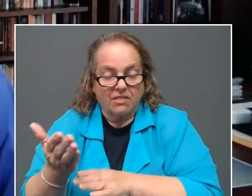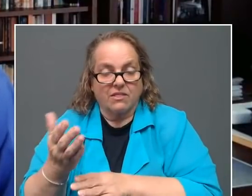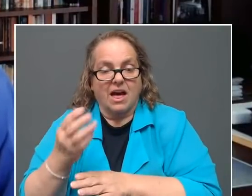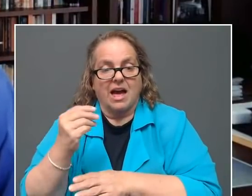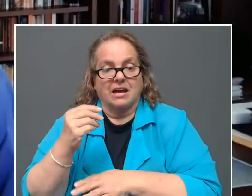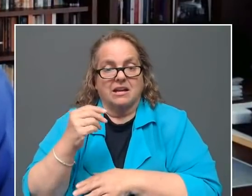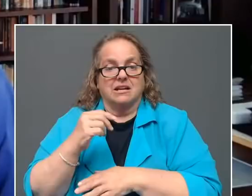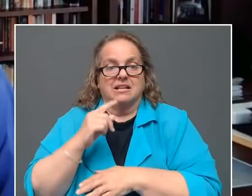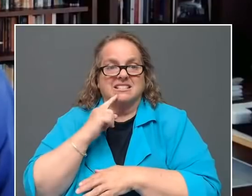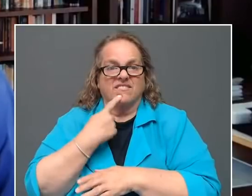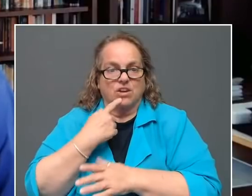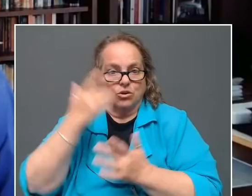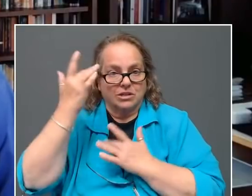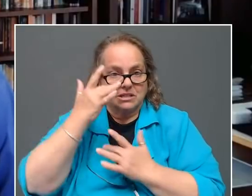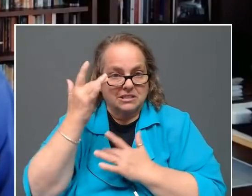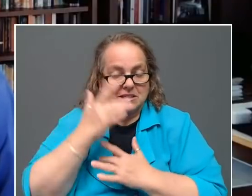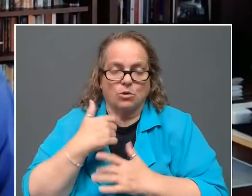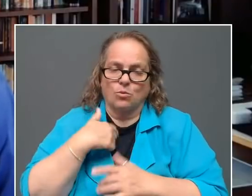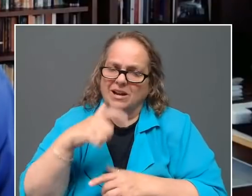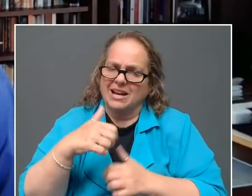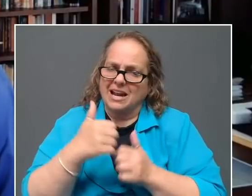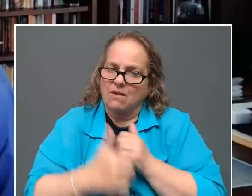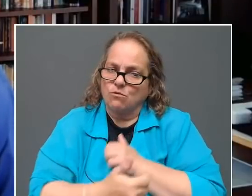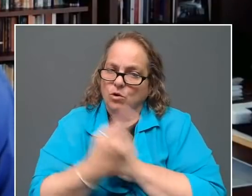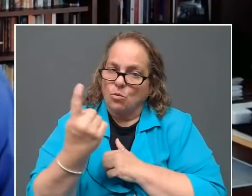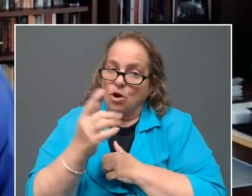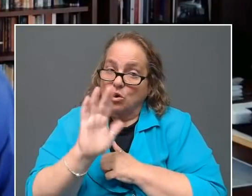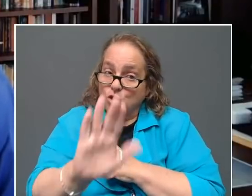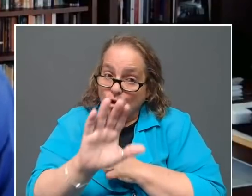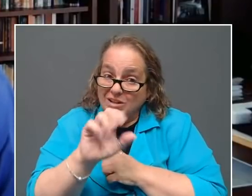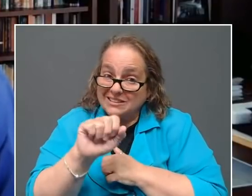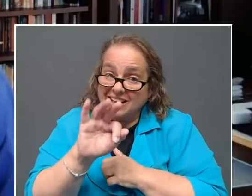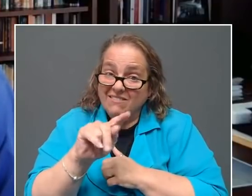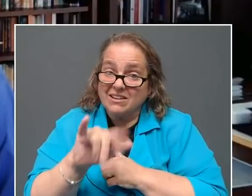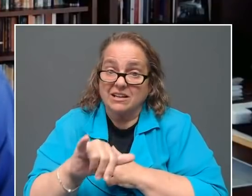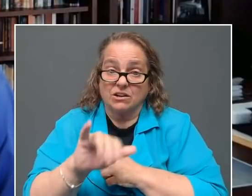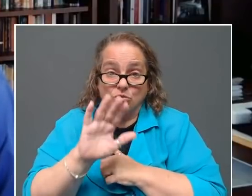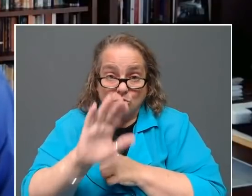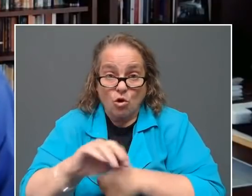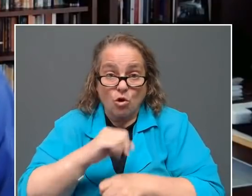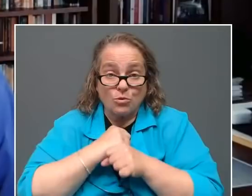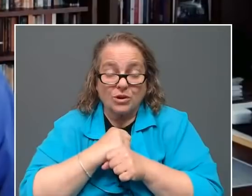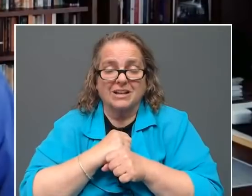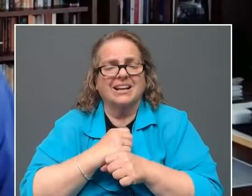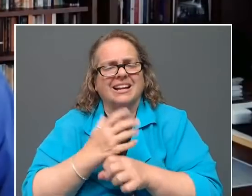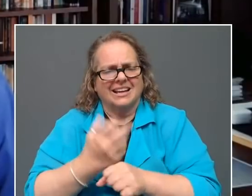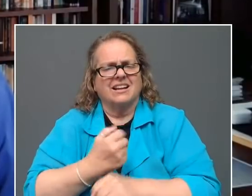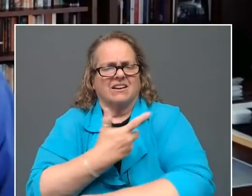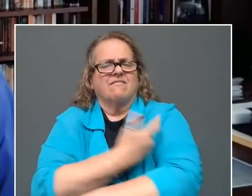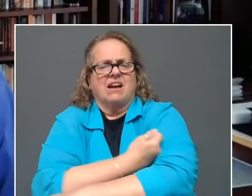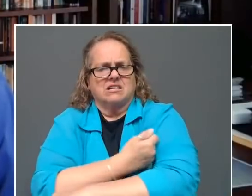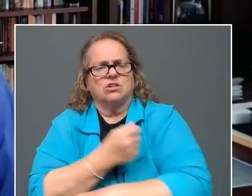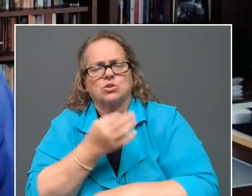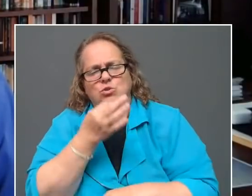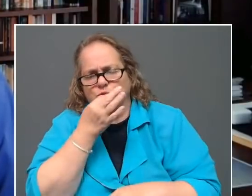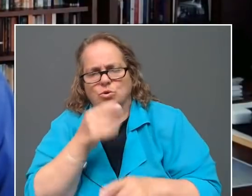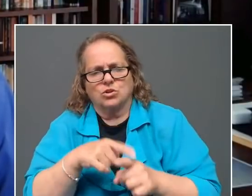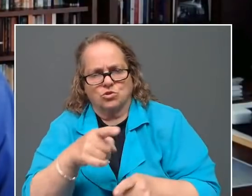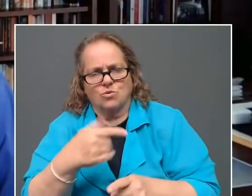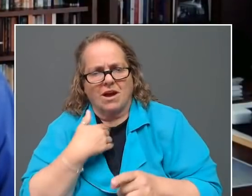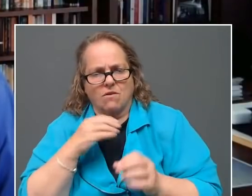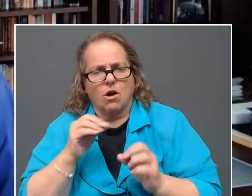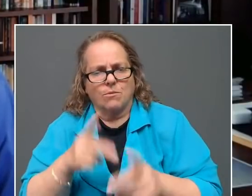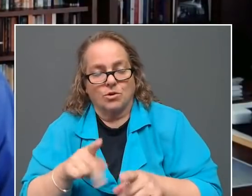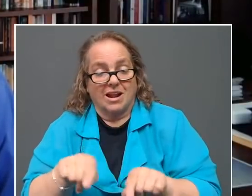So we need everyone, for your own safety, your own protection, to get vaccinated as soon as you have the opportunity. And as the governor has